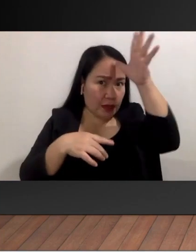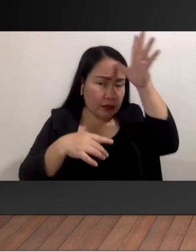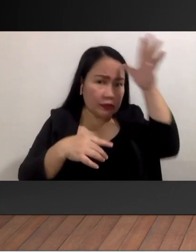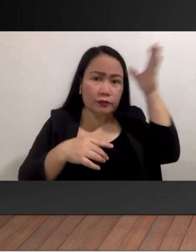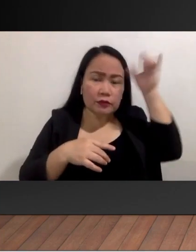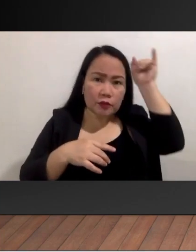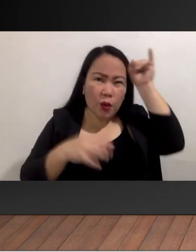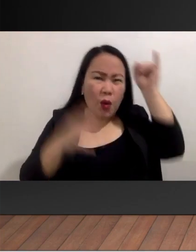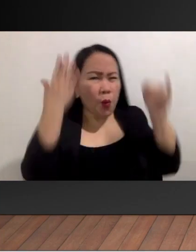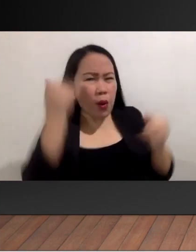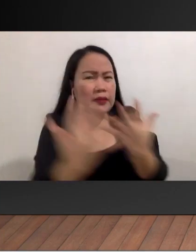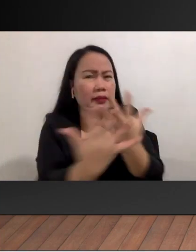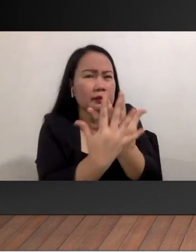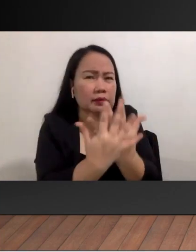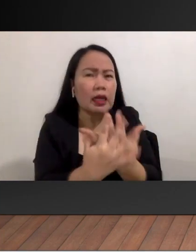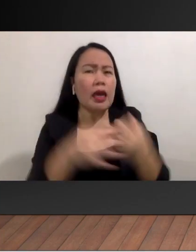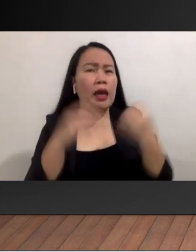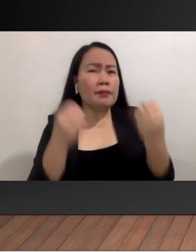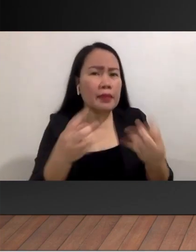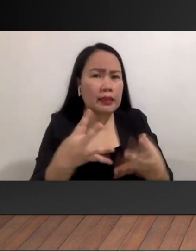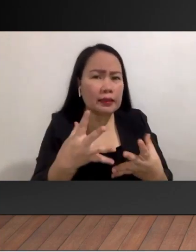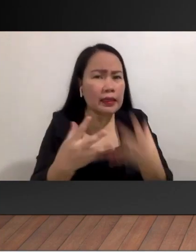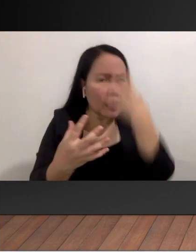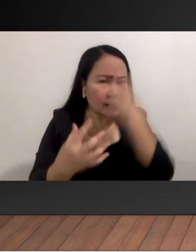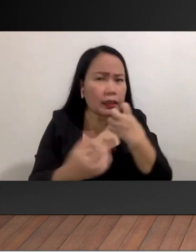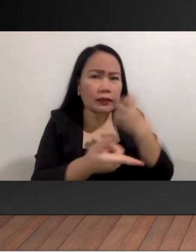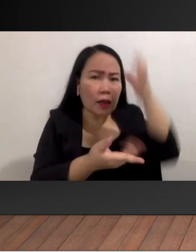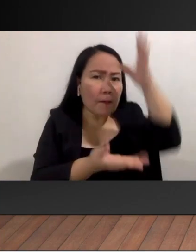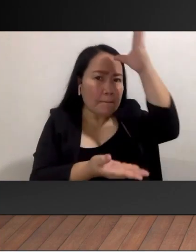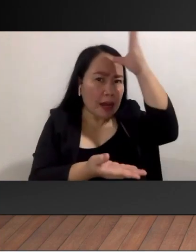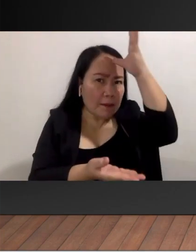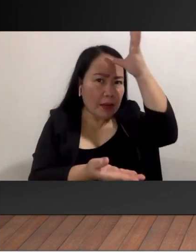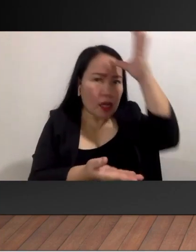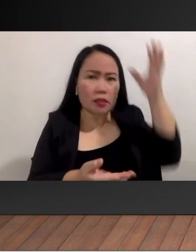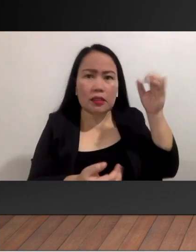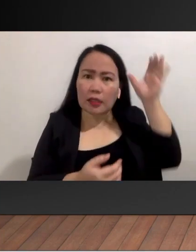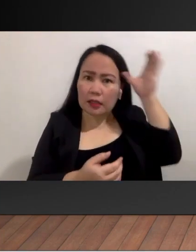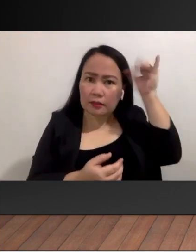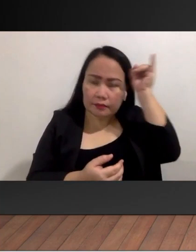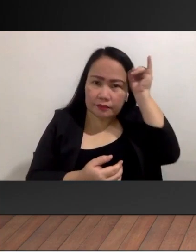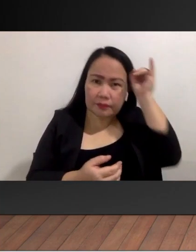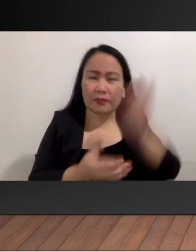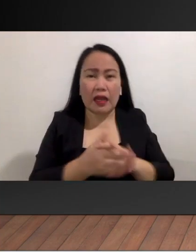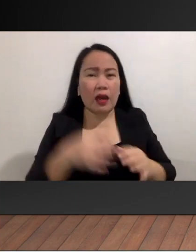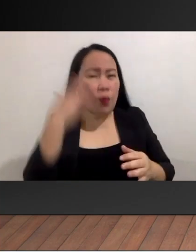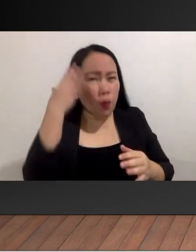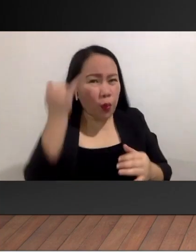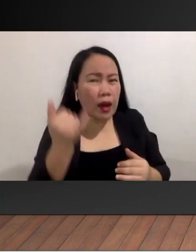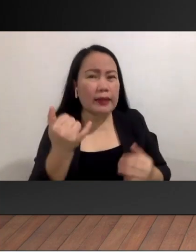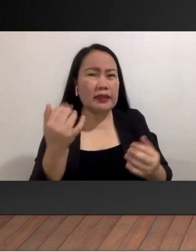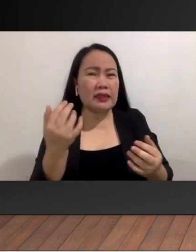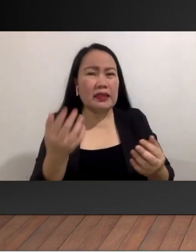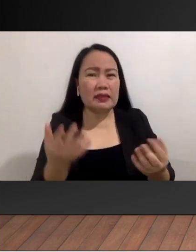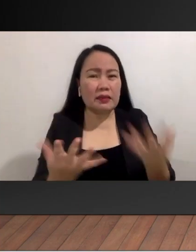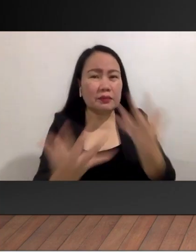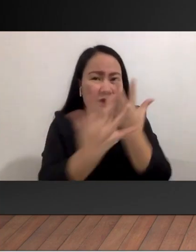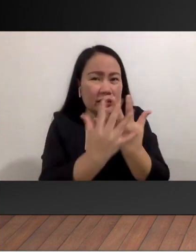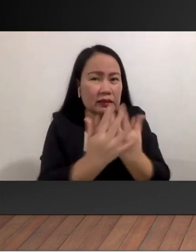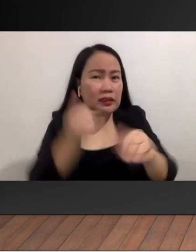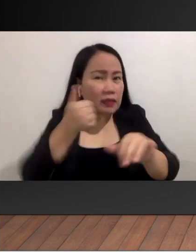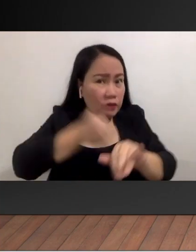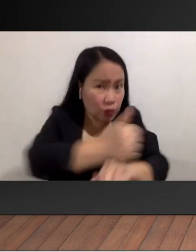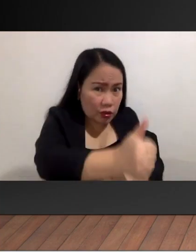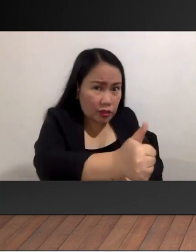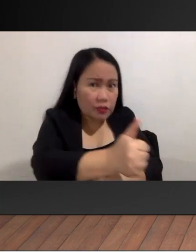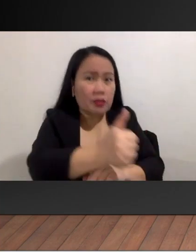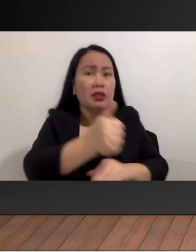and why were many angry at him. The reason for his father's imprisonment, the accusations against him when